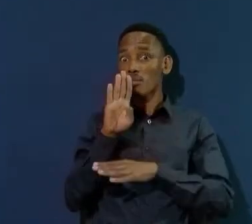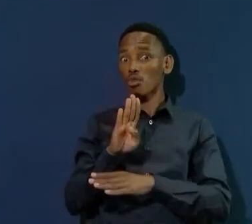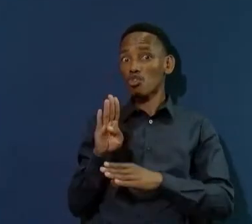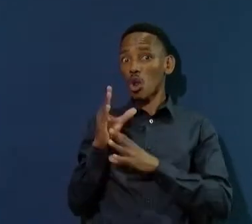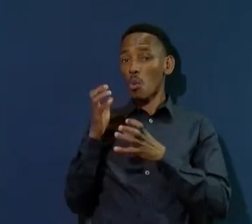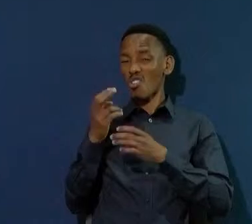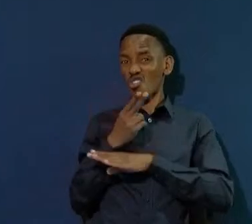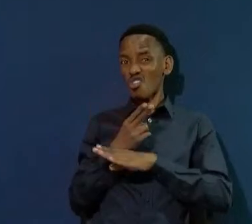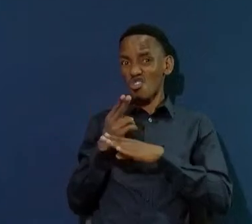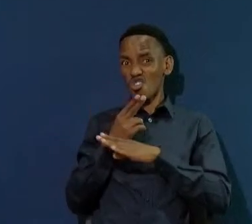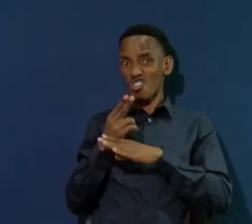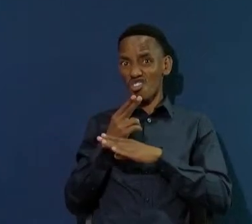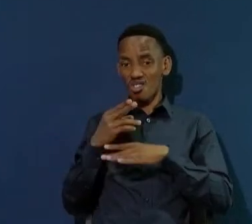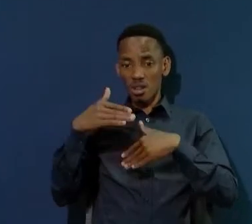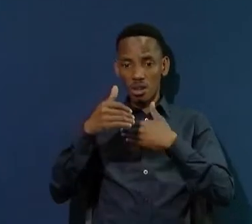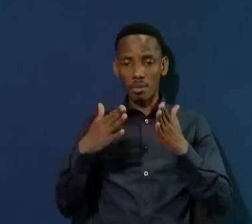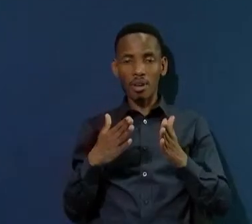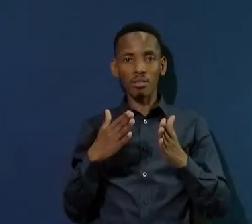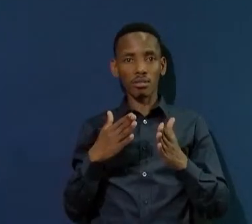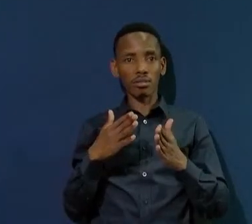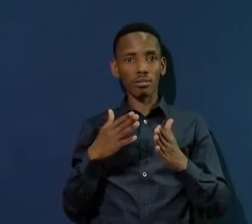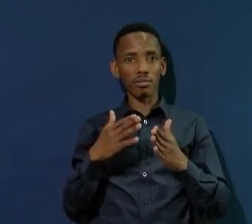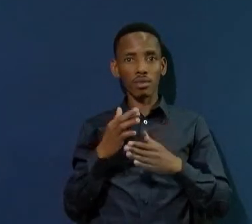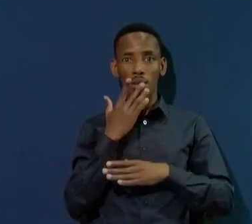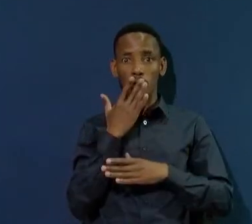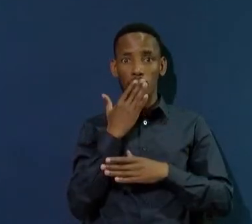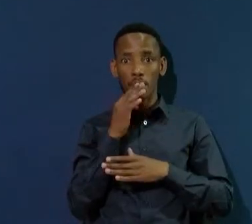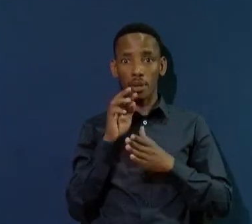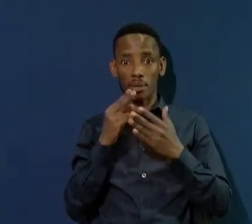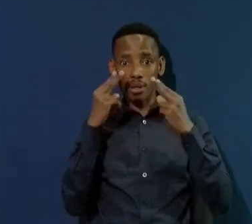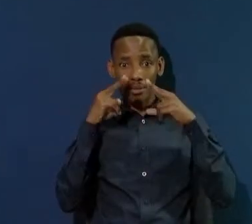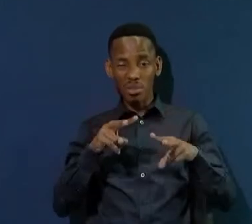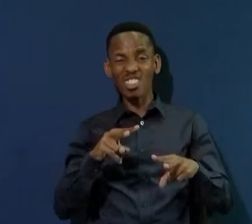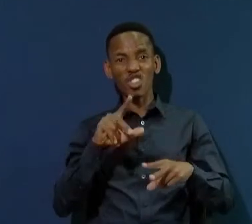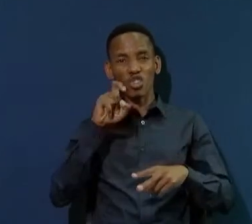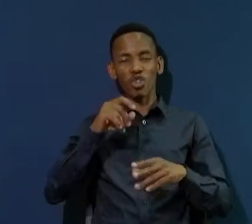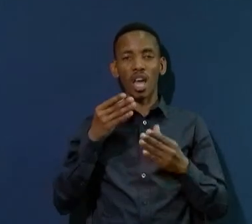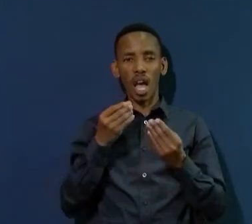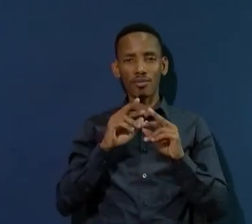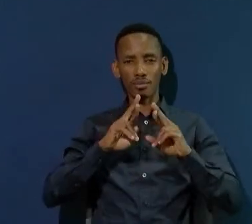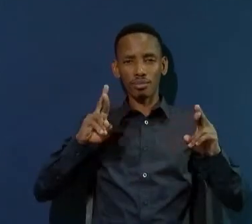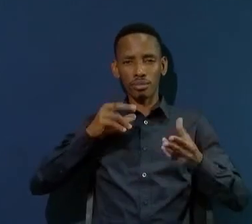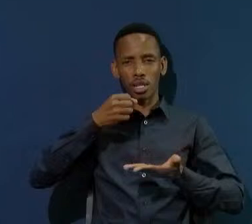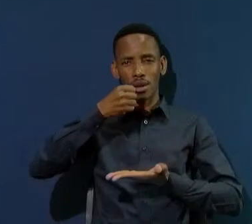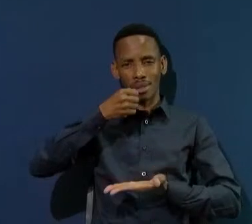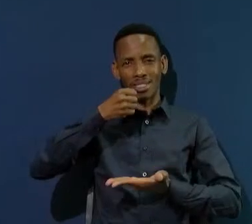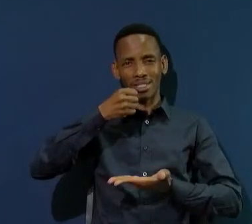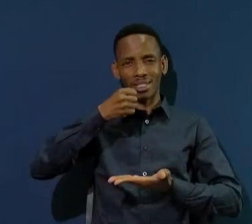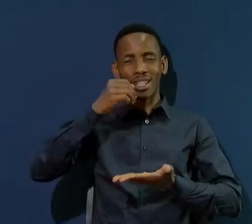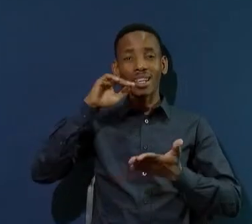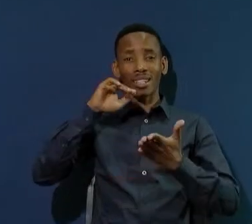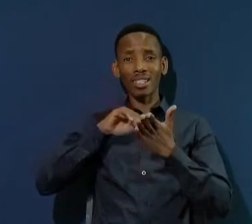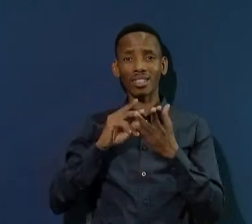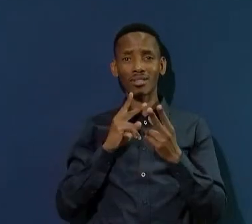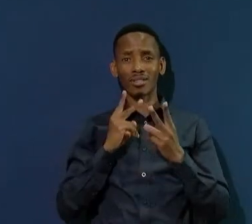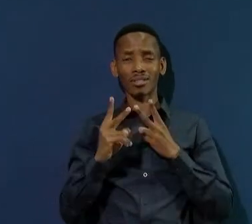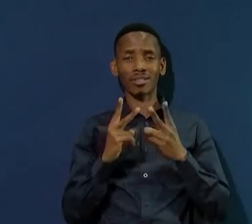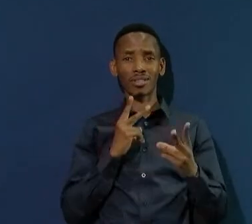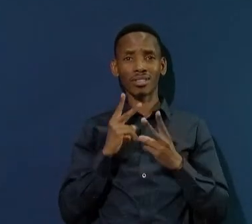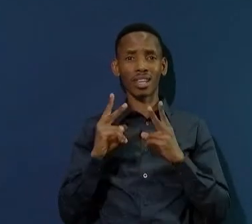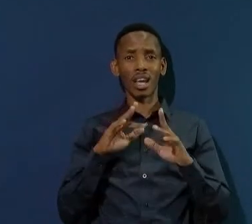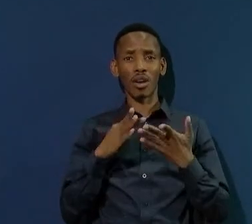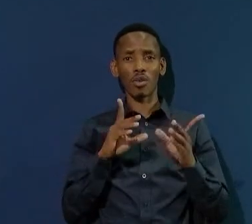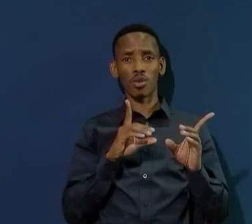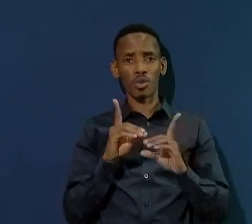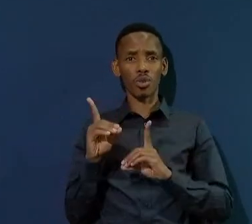ballot boxes, it means that funding, it's a big budget. We will have to see what we do with. They will